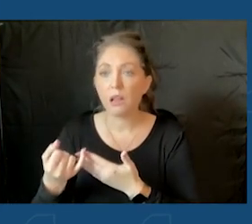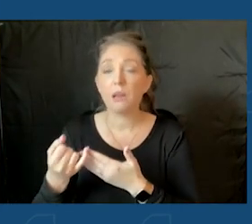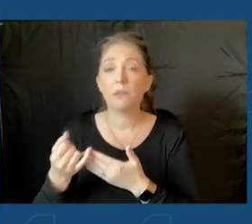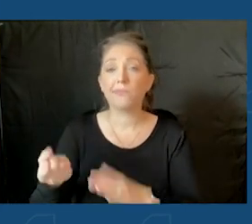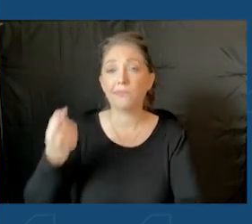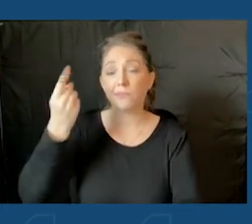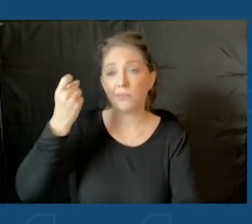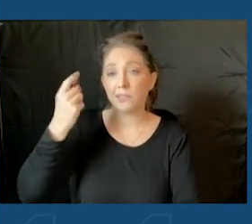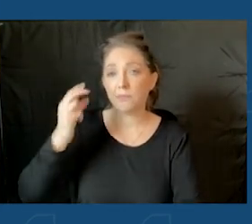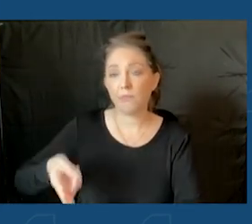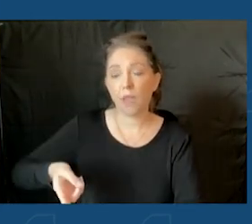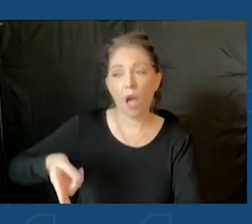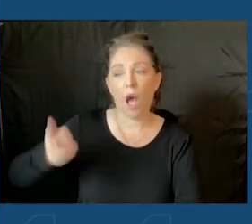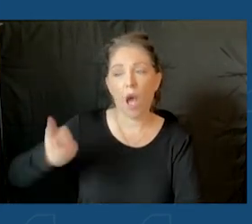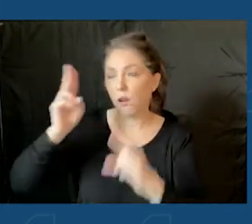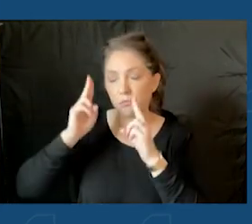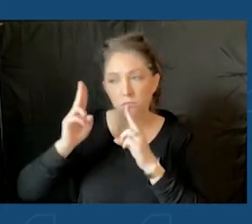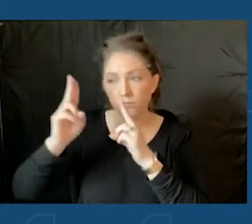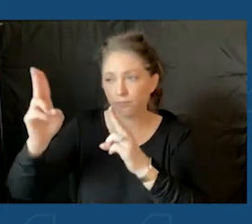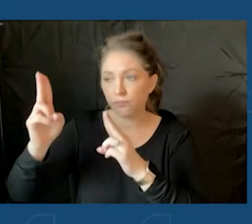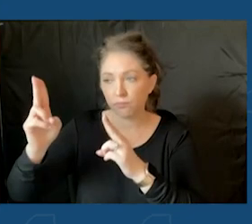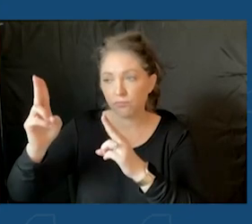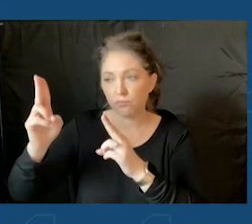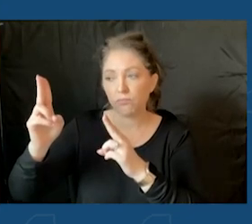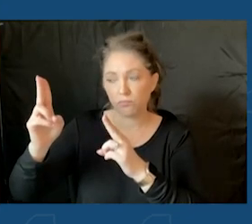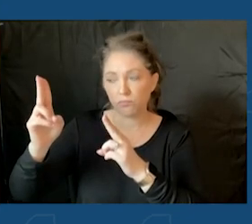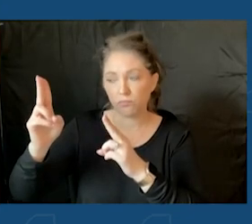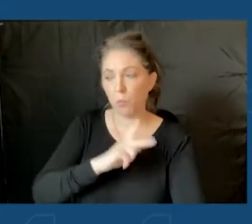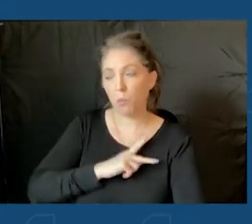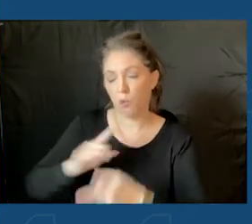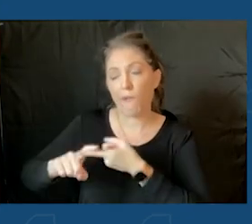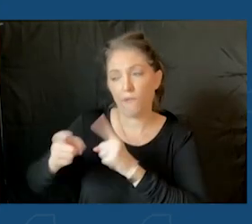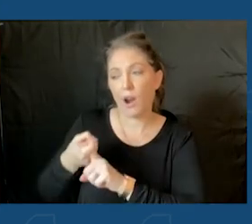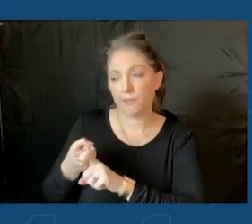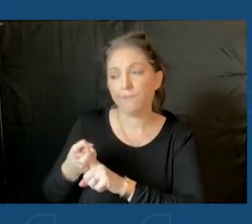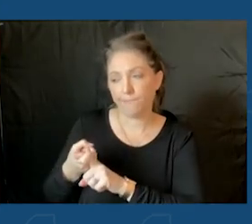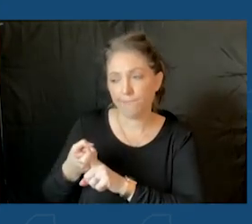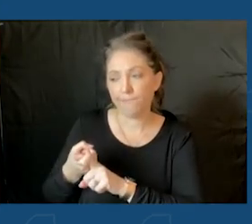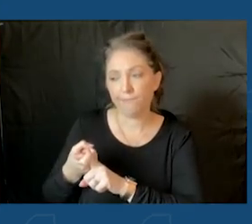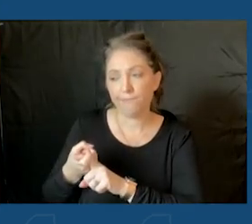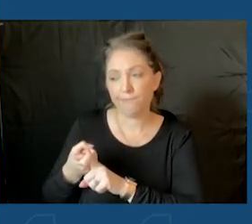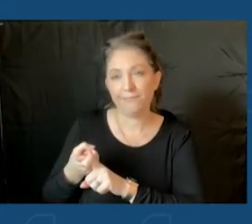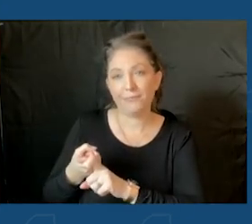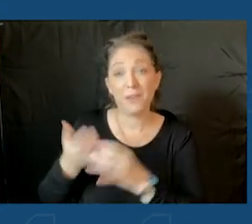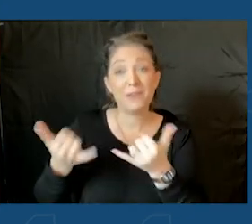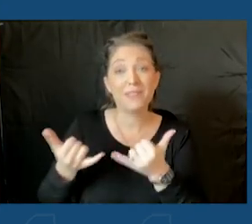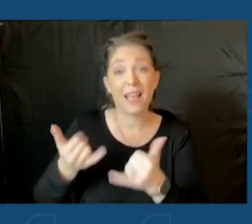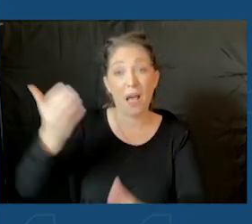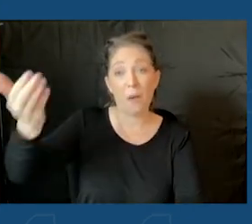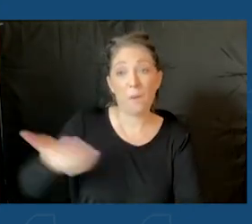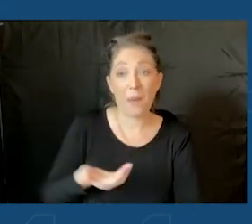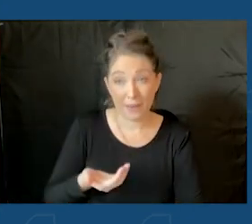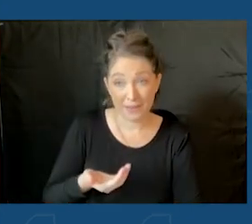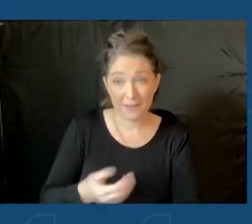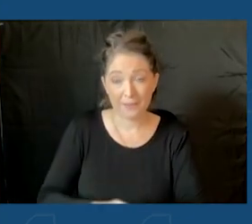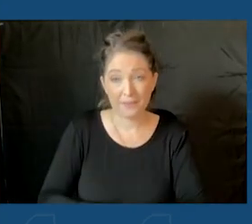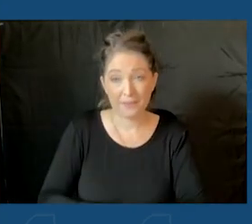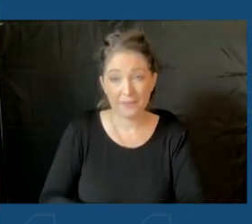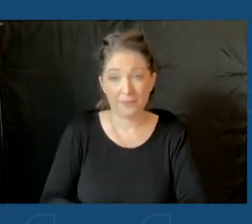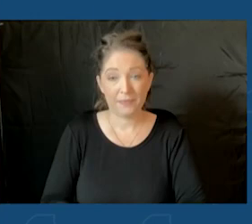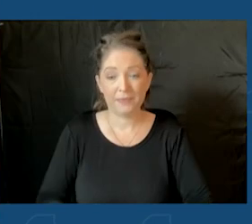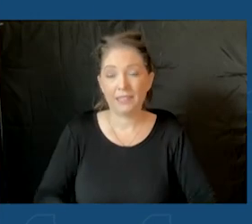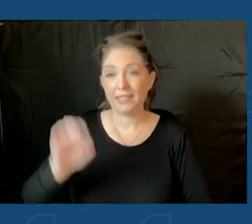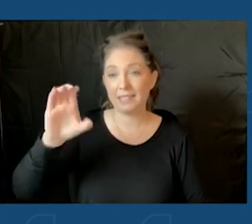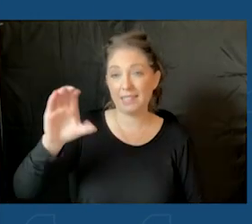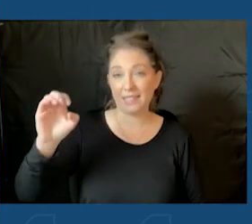for me to consider Gerard a personal friend. So with no further introduction, please welcome to the podium the CEO of New